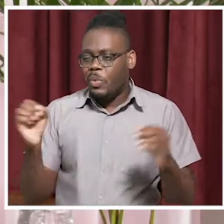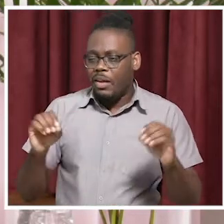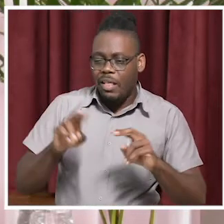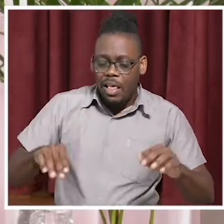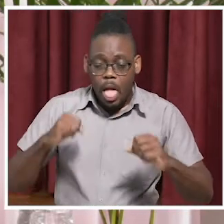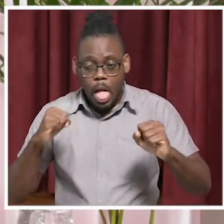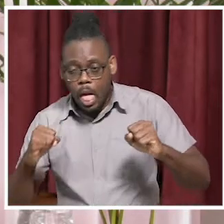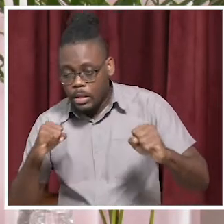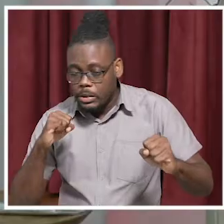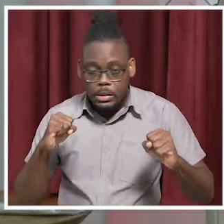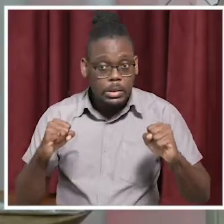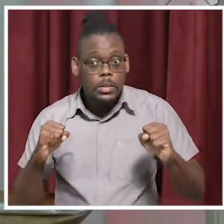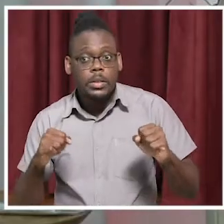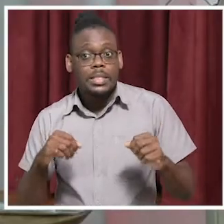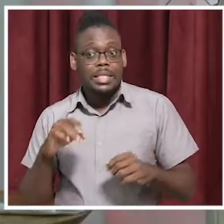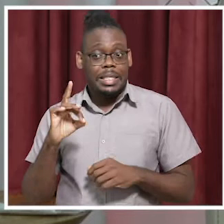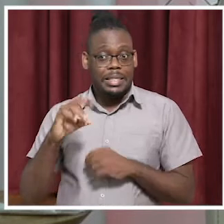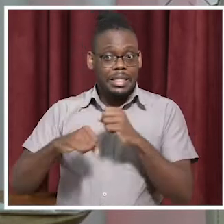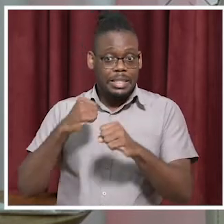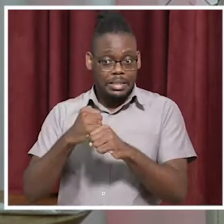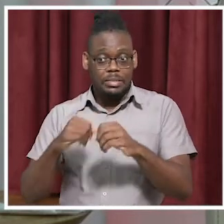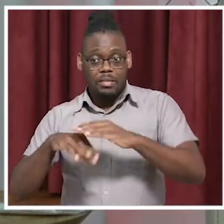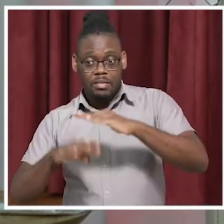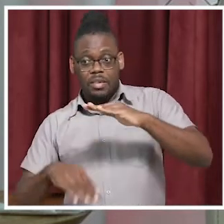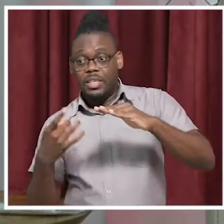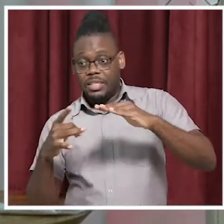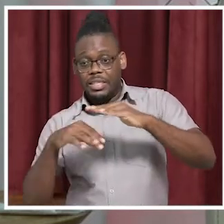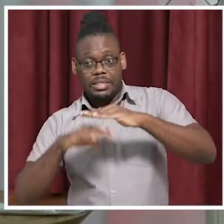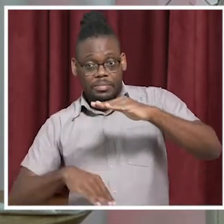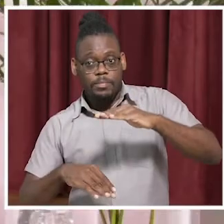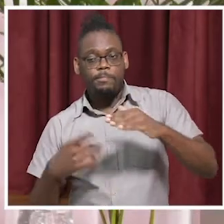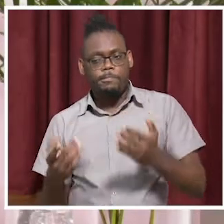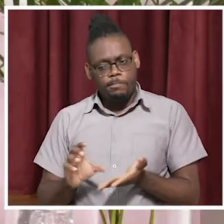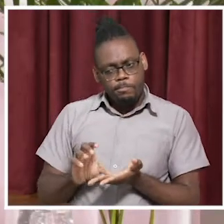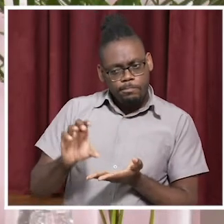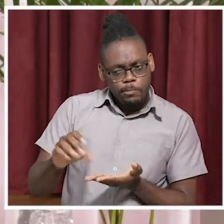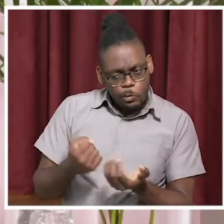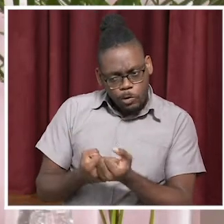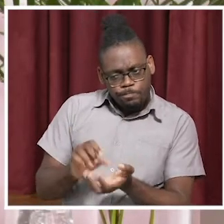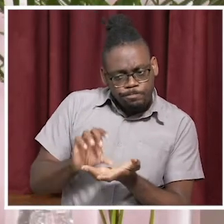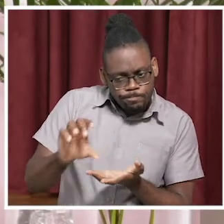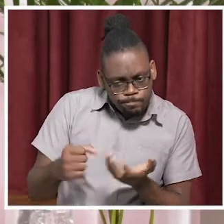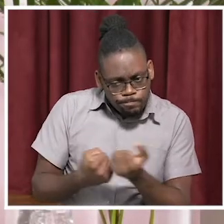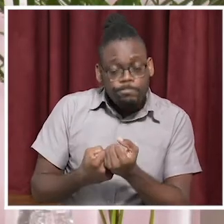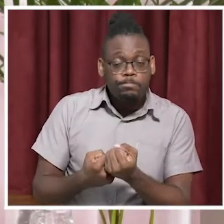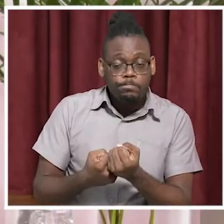have a caretaker or an adult. Right. So yeah, right. Apply. So it's either paid to the guardian or parent of okay. the child.